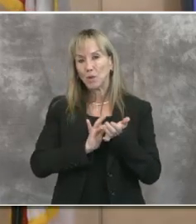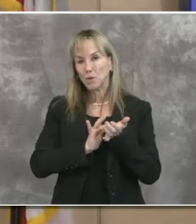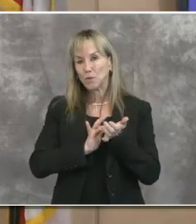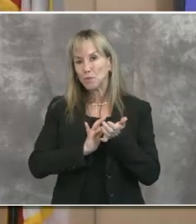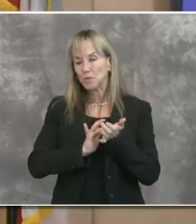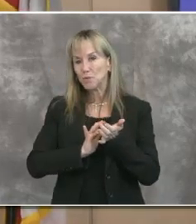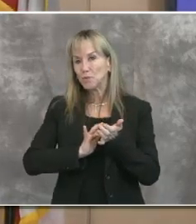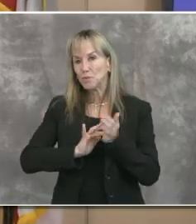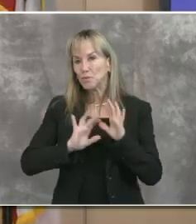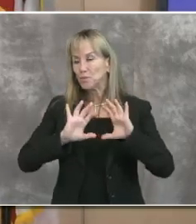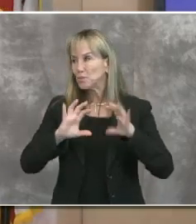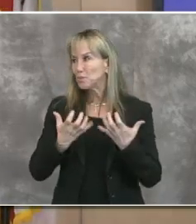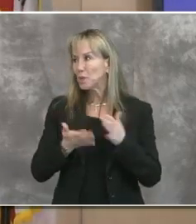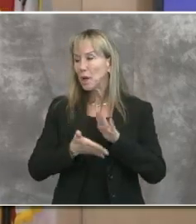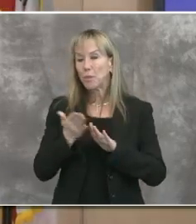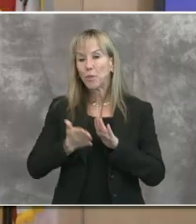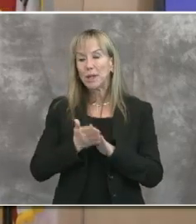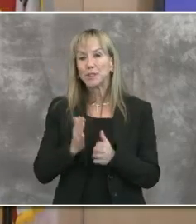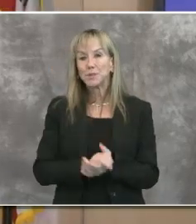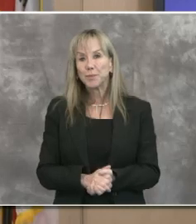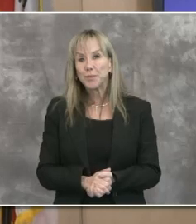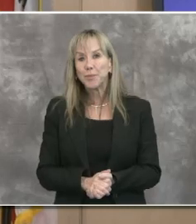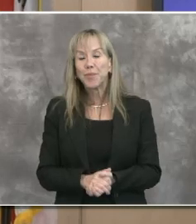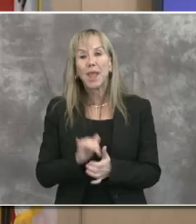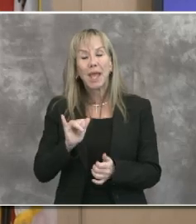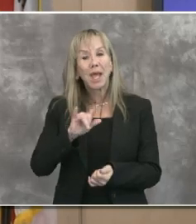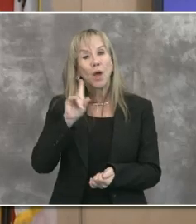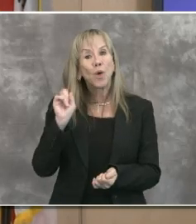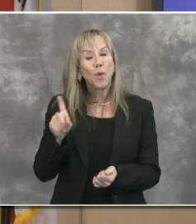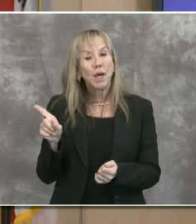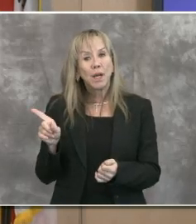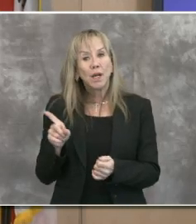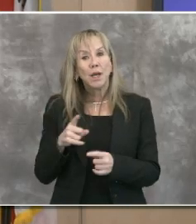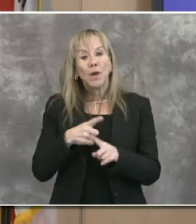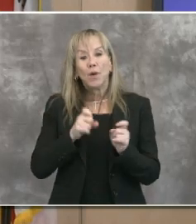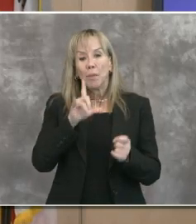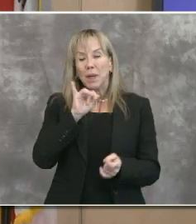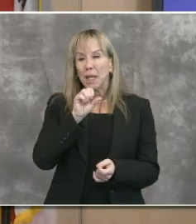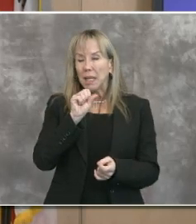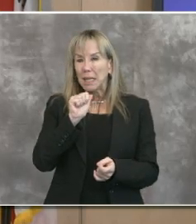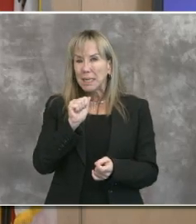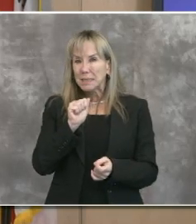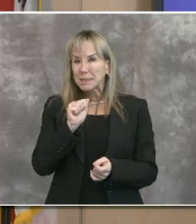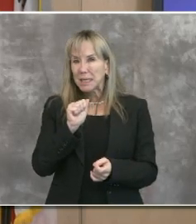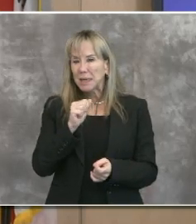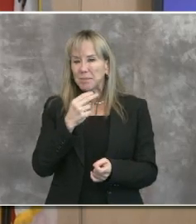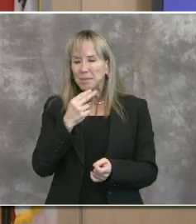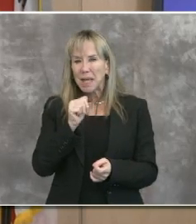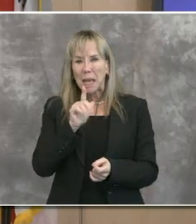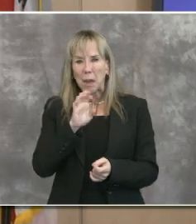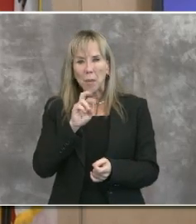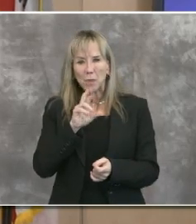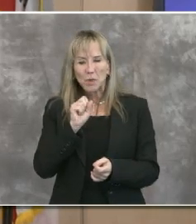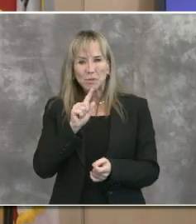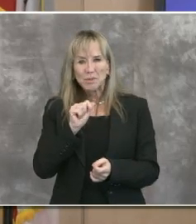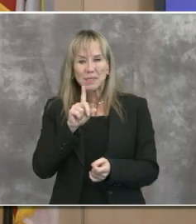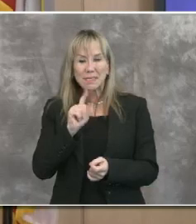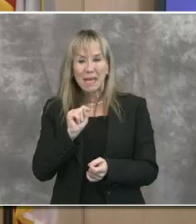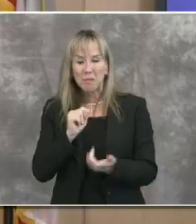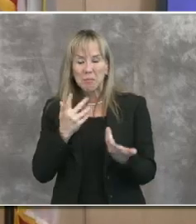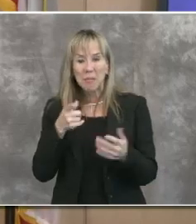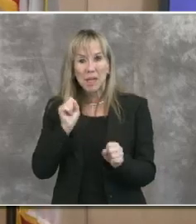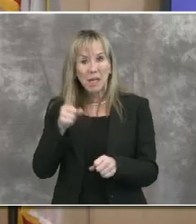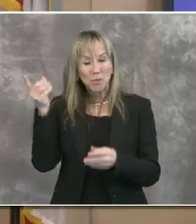that. This question is from Lisa Halverstadt. Can you provide updates on COVID-19 testing at the San Diego Convention